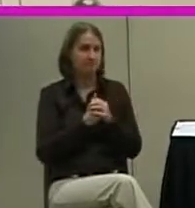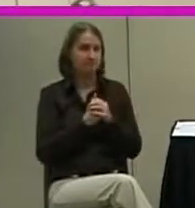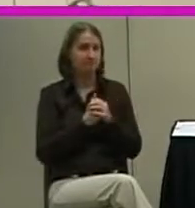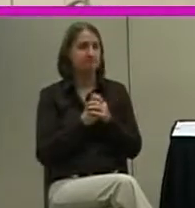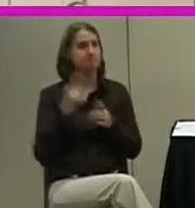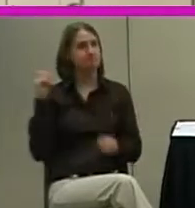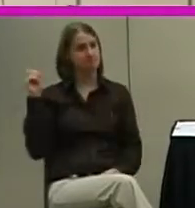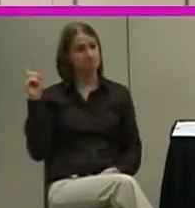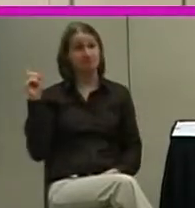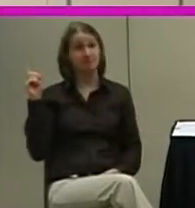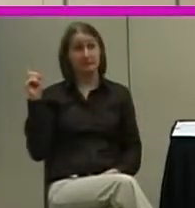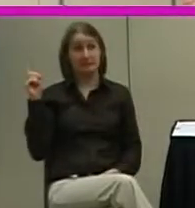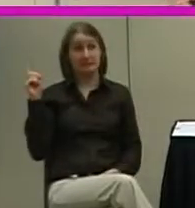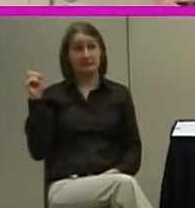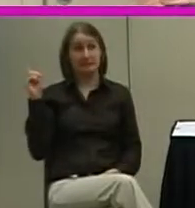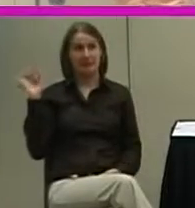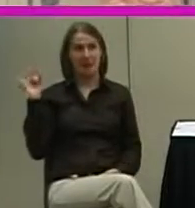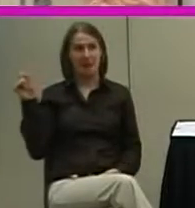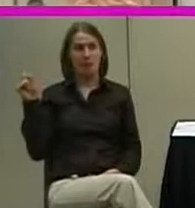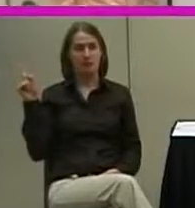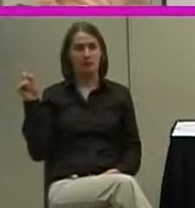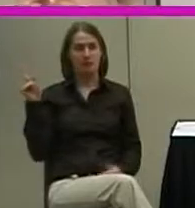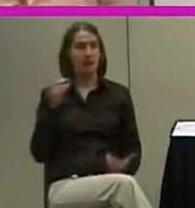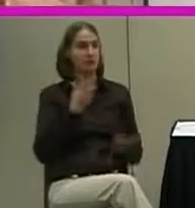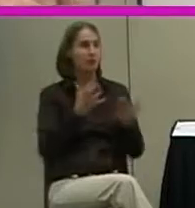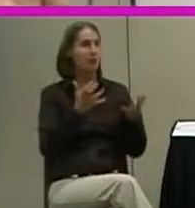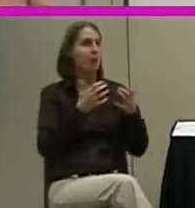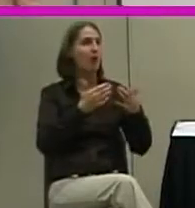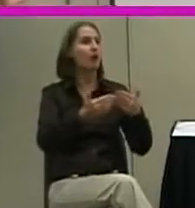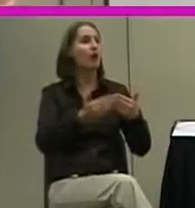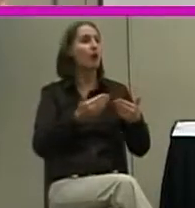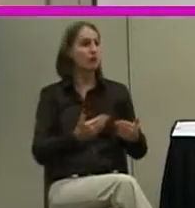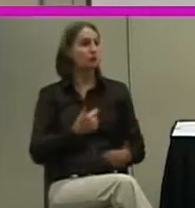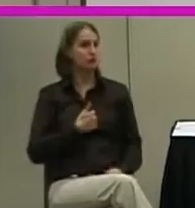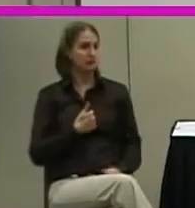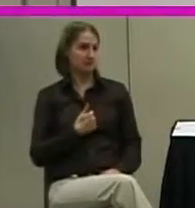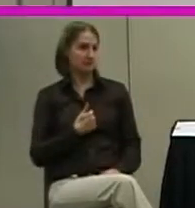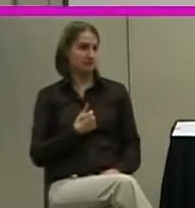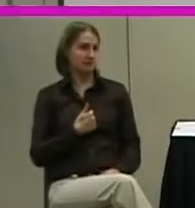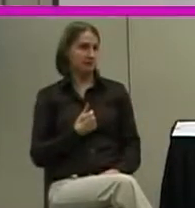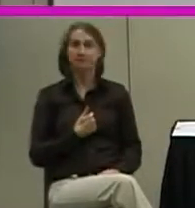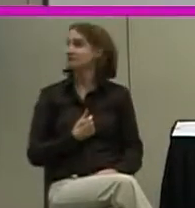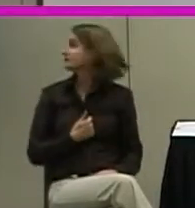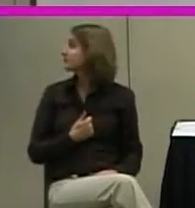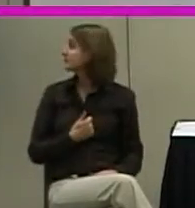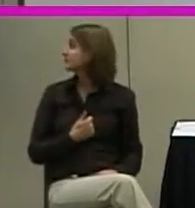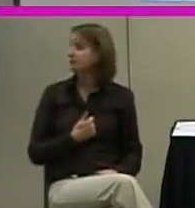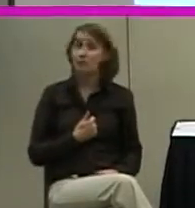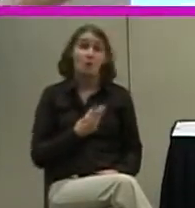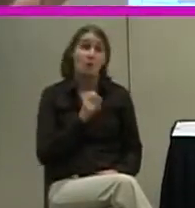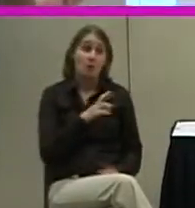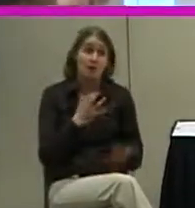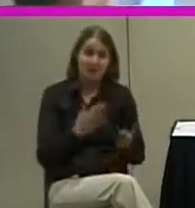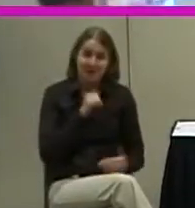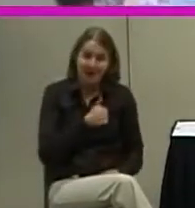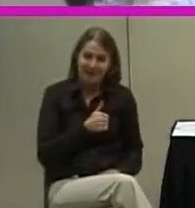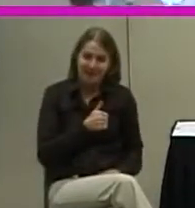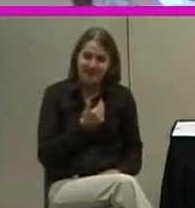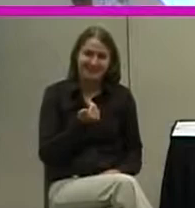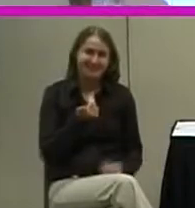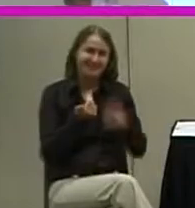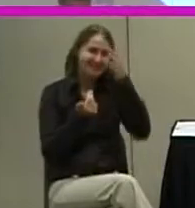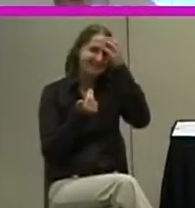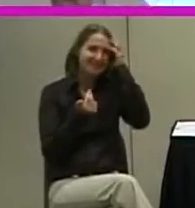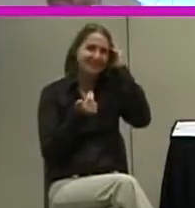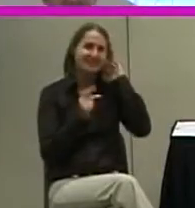kid who I might want closer to me. Or maybe not. But